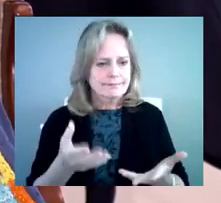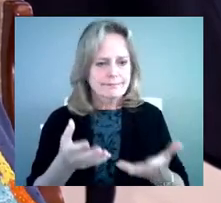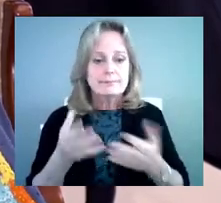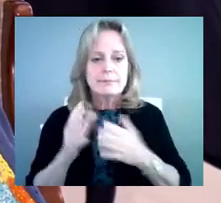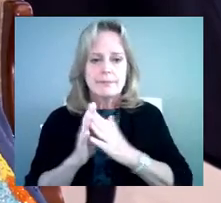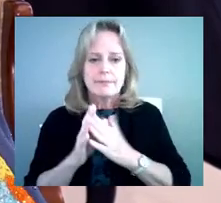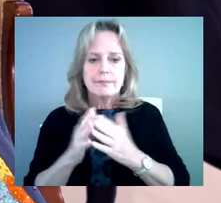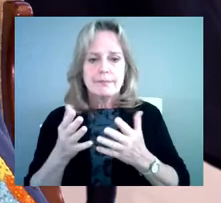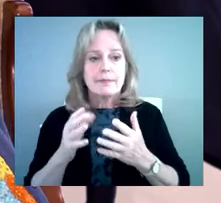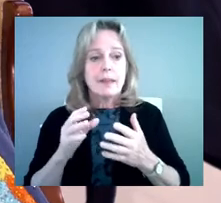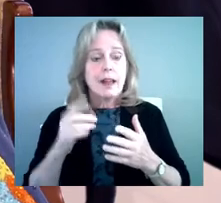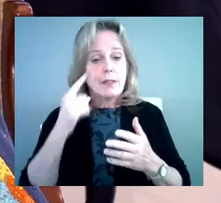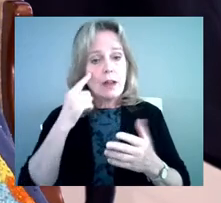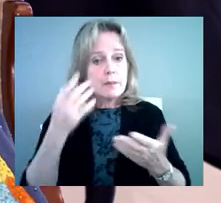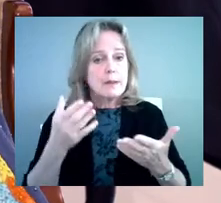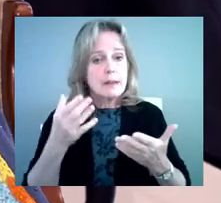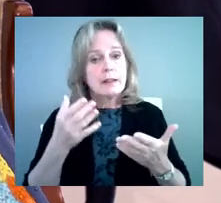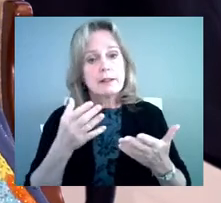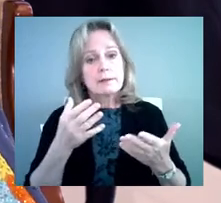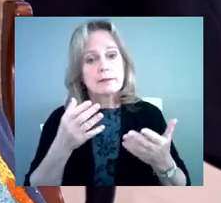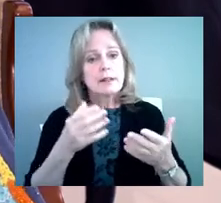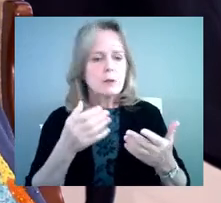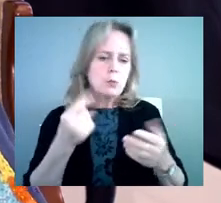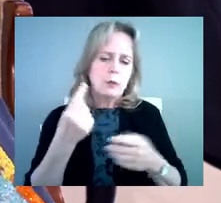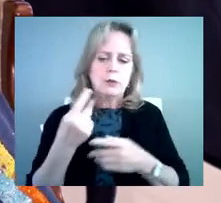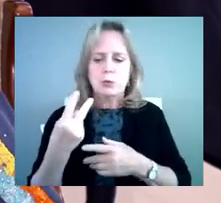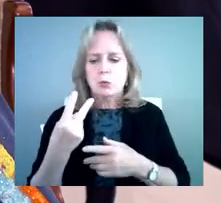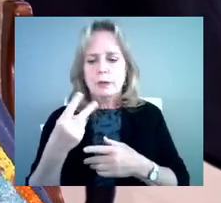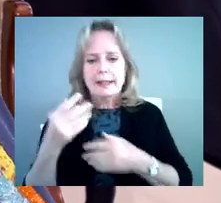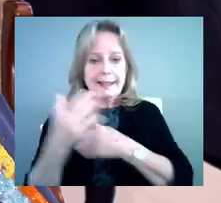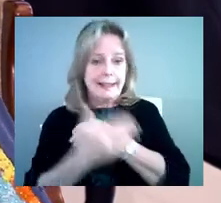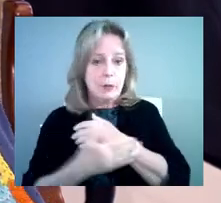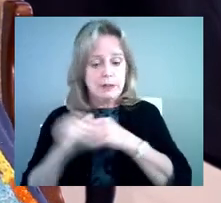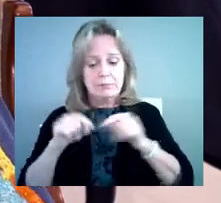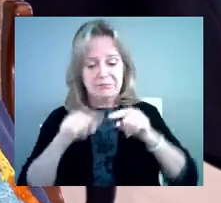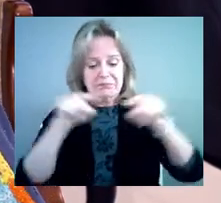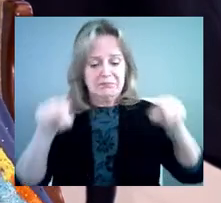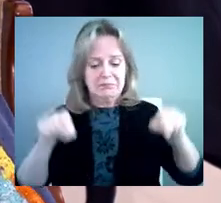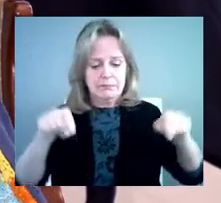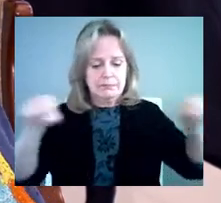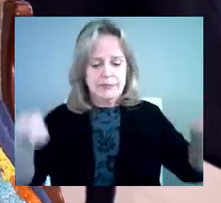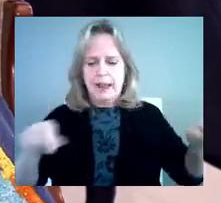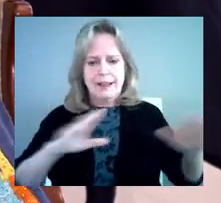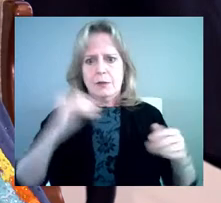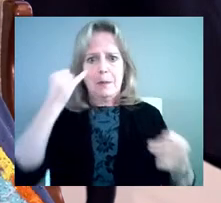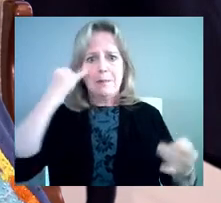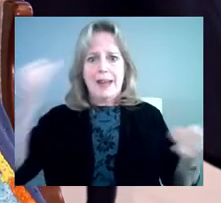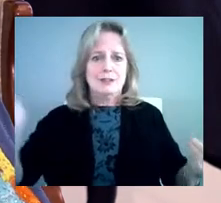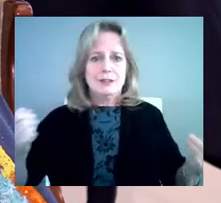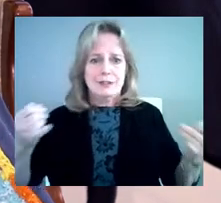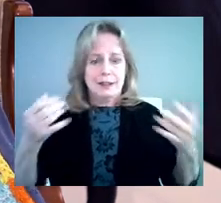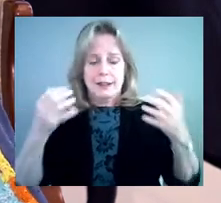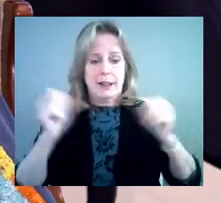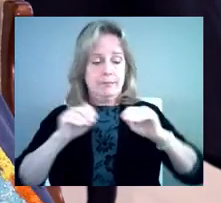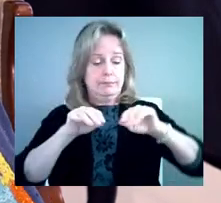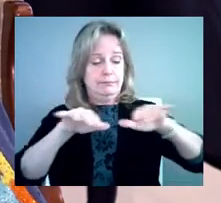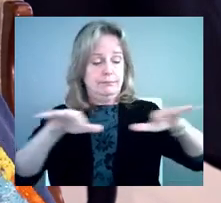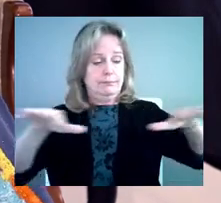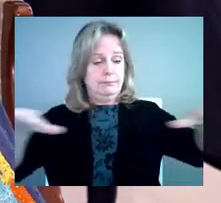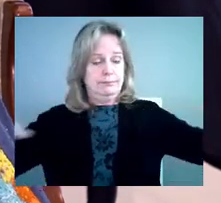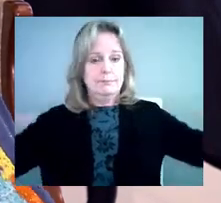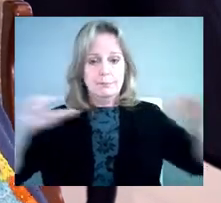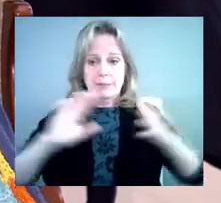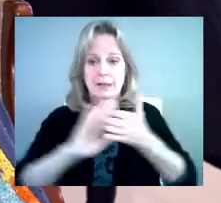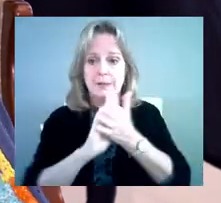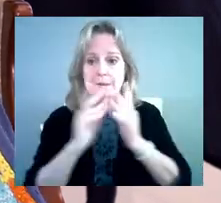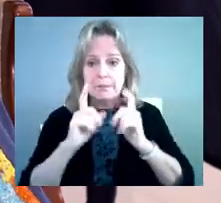it would maybe go to a county or two over. Never imagined that it could be all that it has become. But my dad